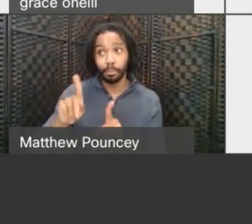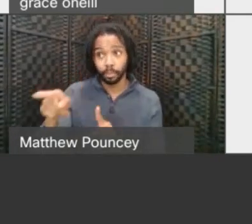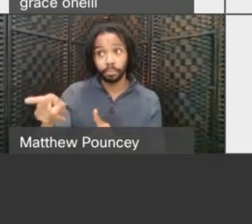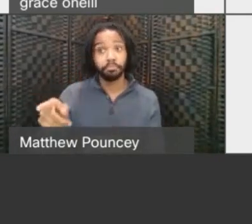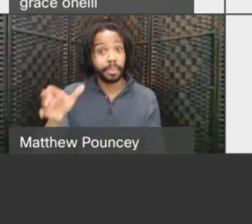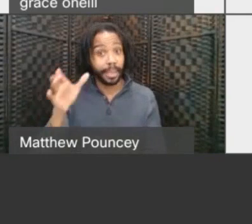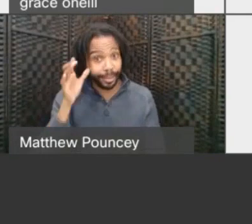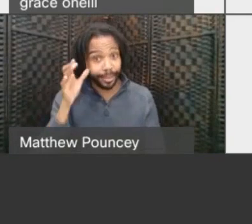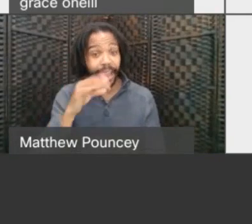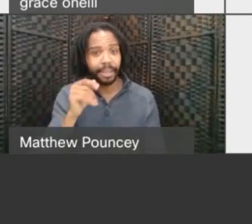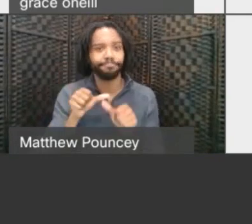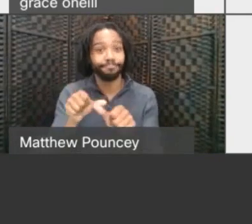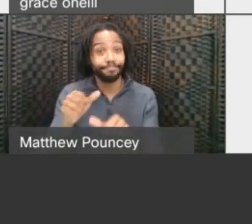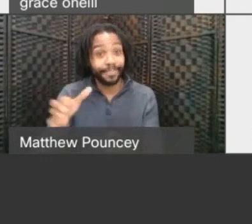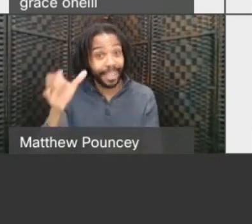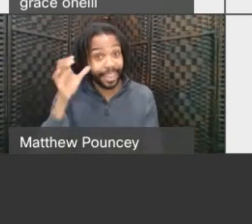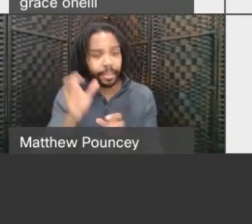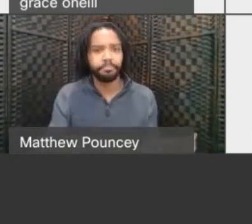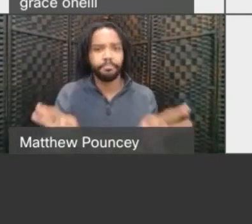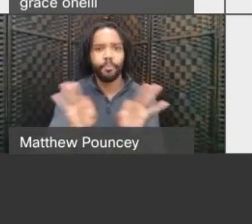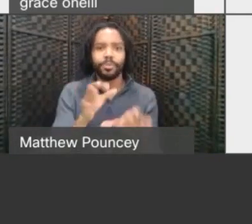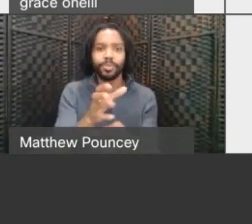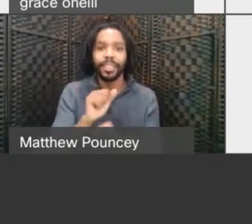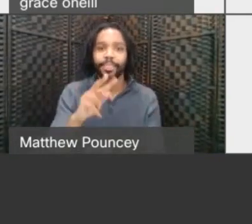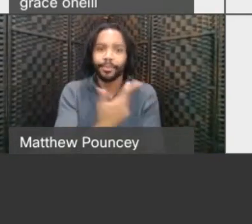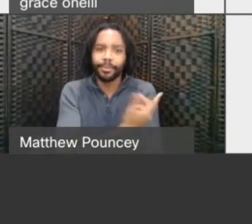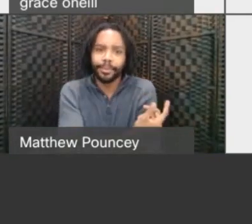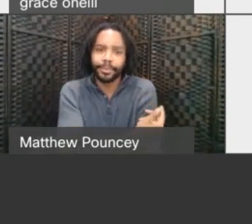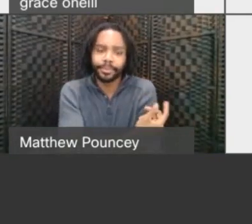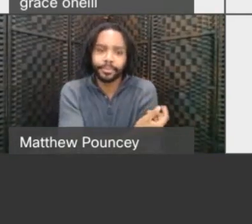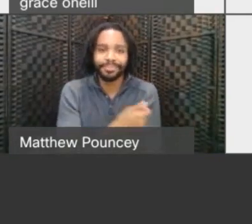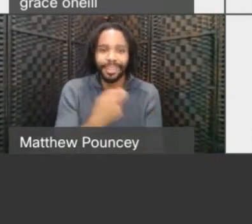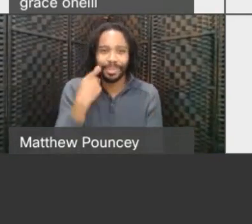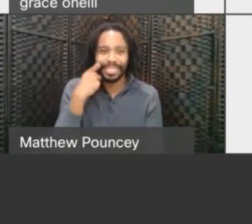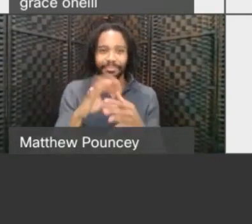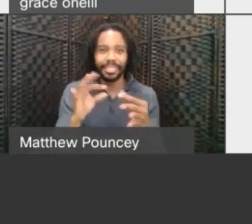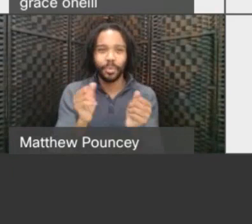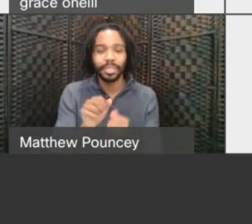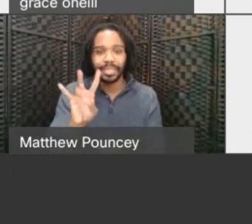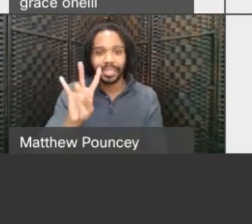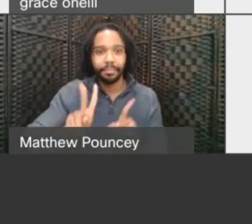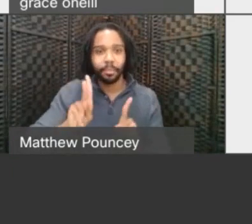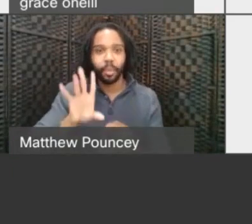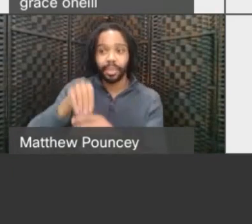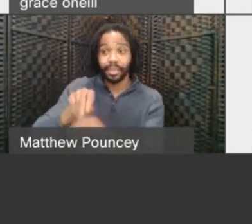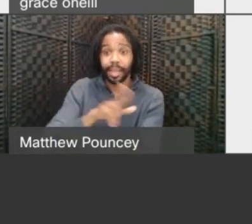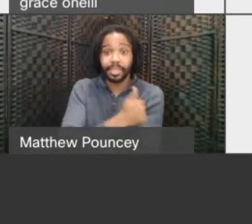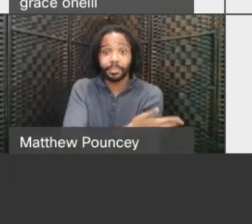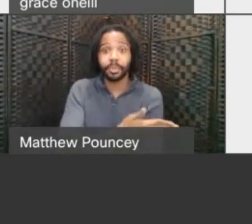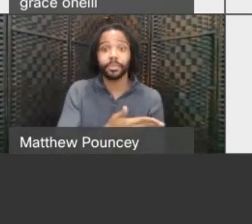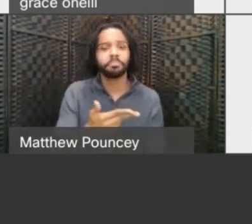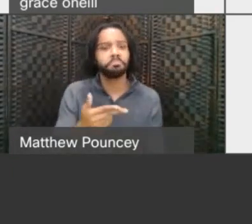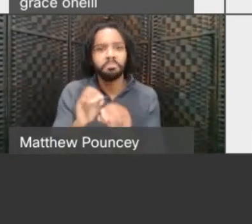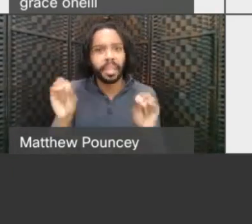the importance of getting a booster. As I just mentioned, with the 7 people who were in the hospital, none of